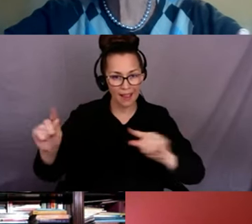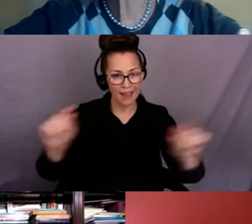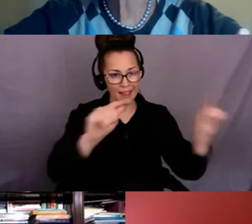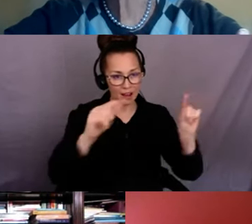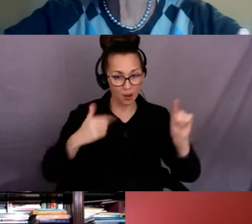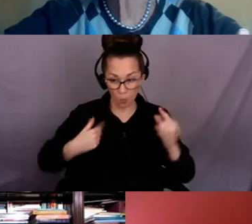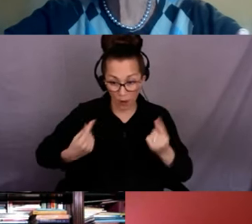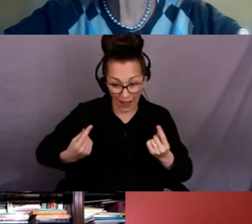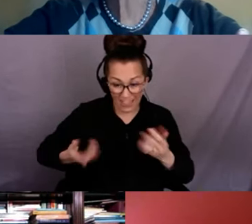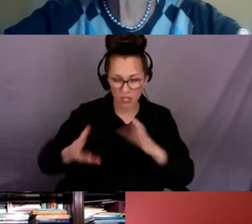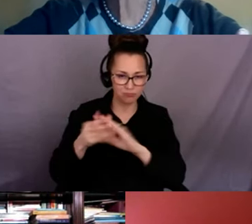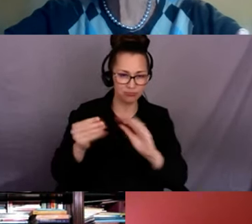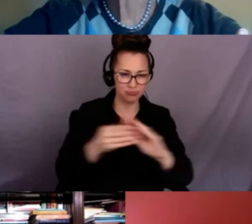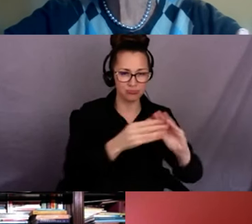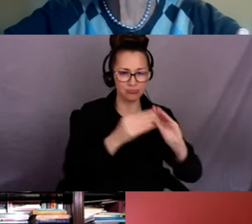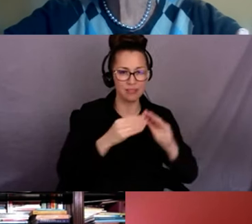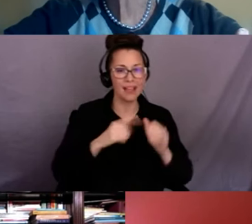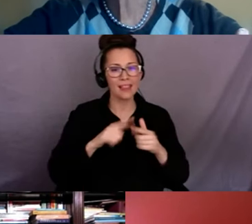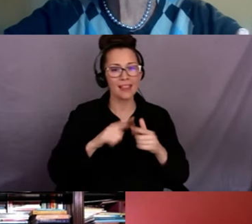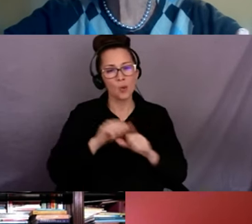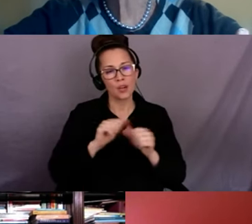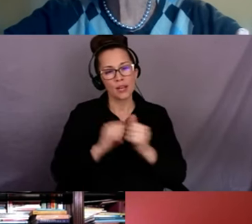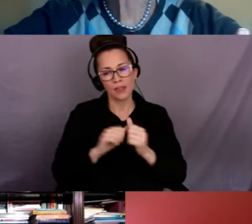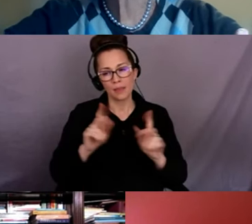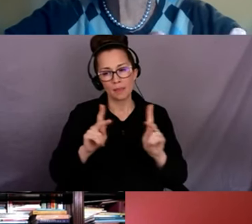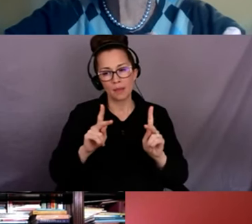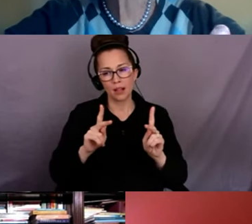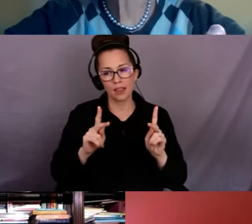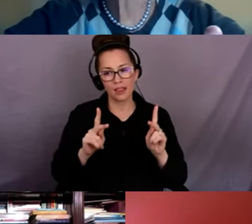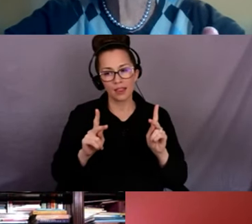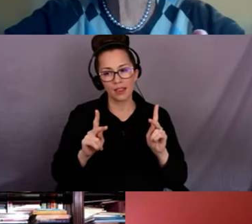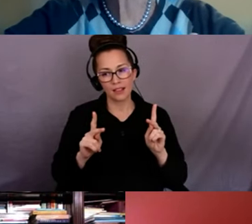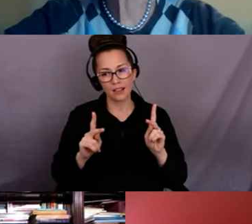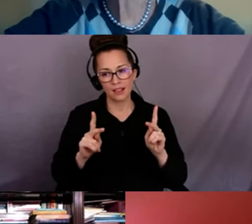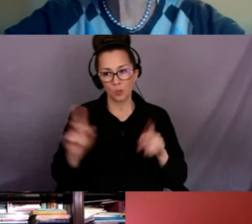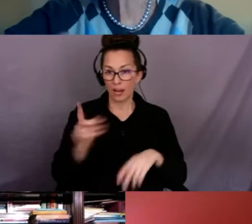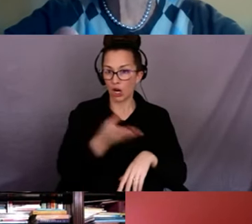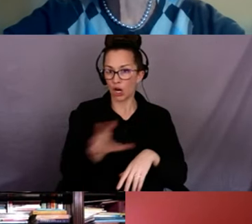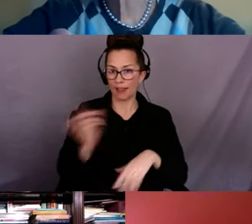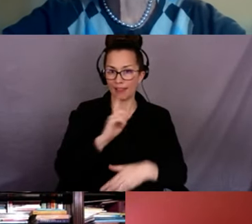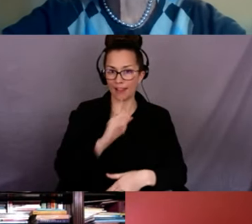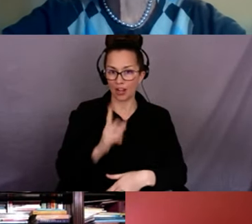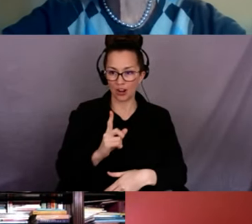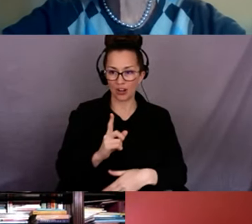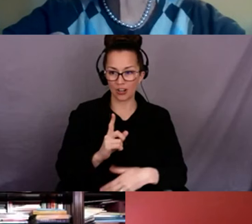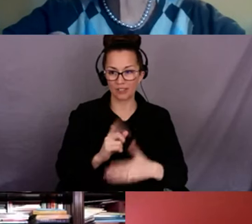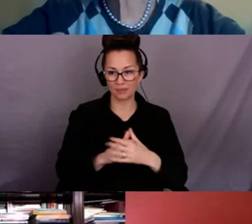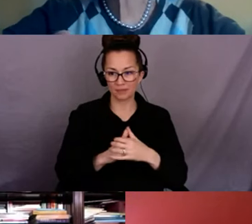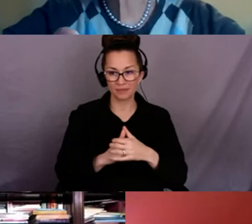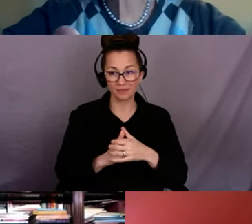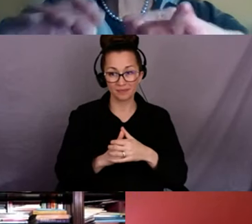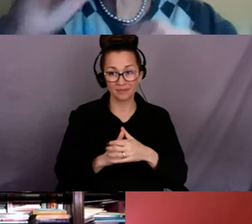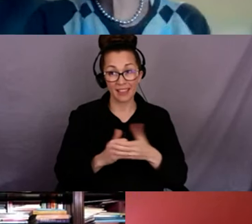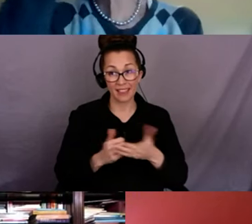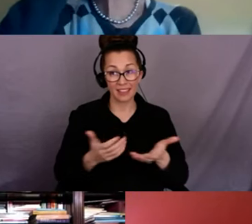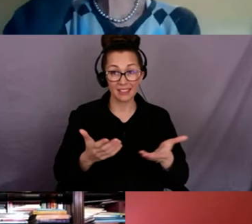working directly with people where they are, whether that be in high school or in college, to create a pipeline of individuals to come into our field and then to be